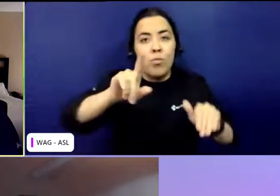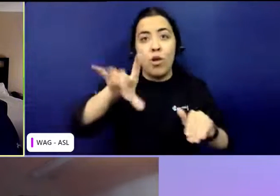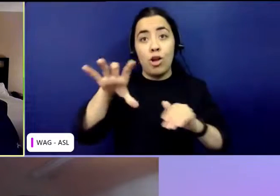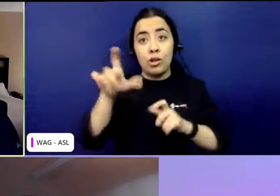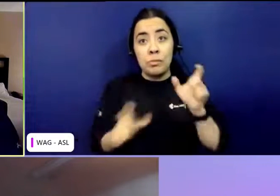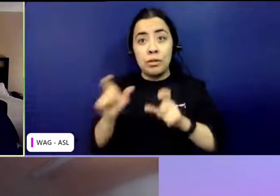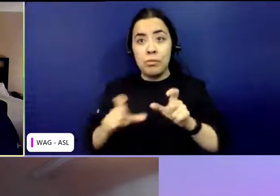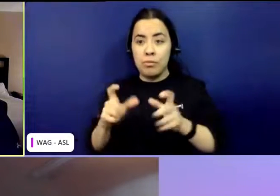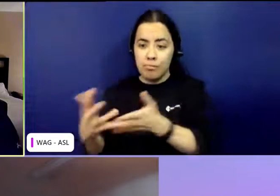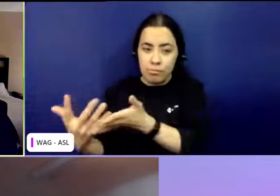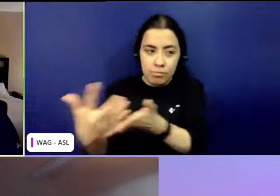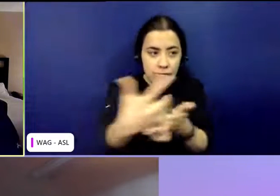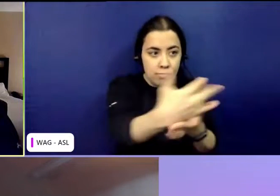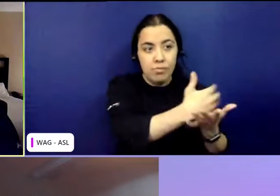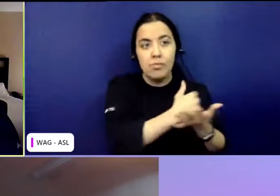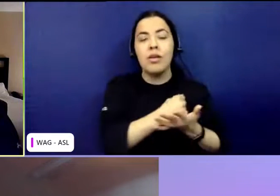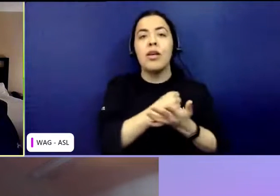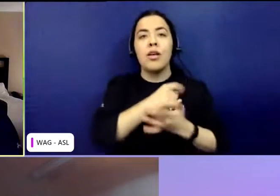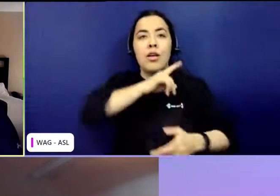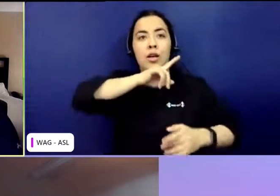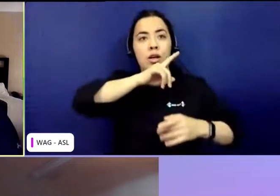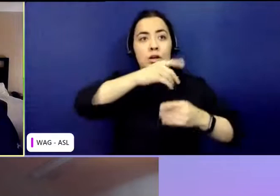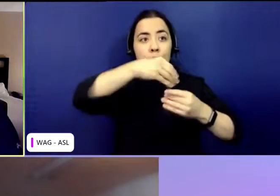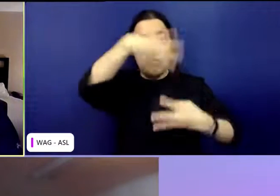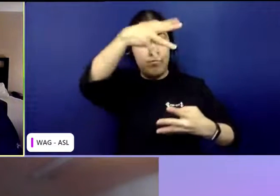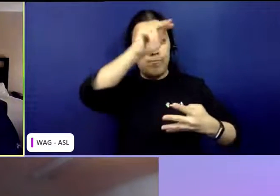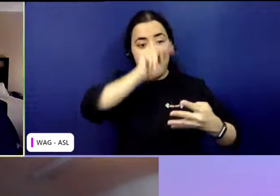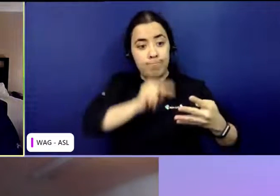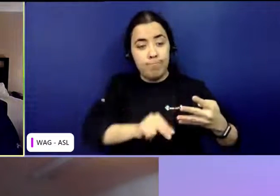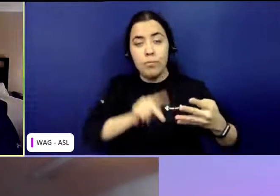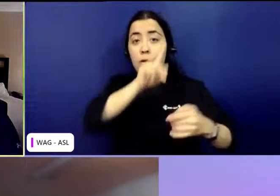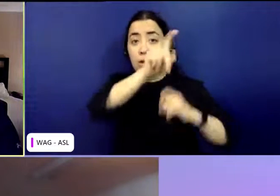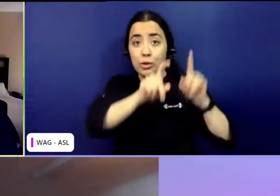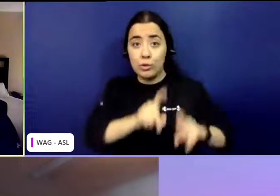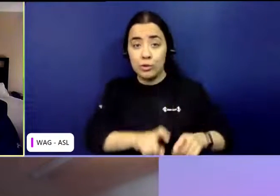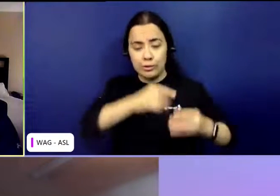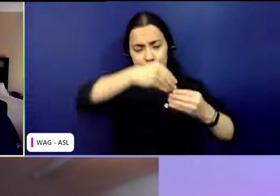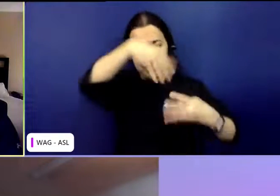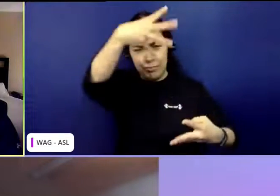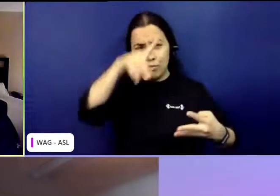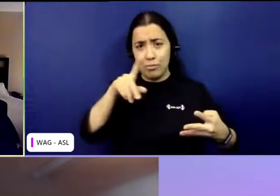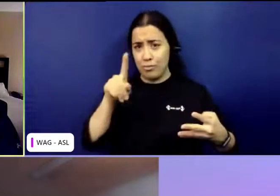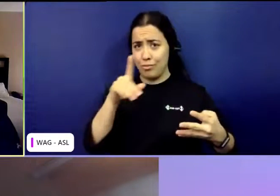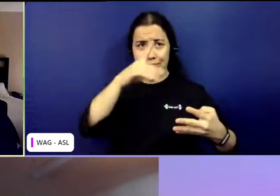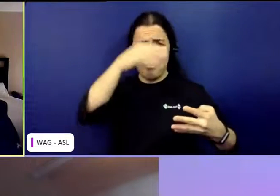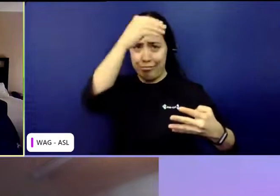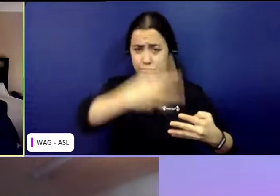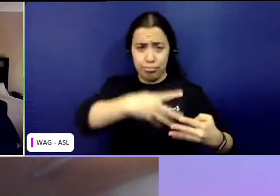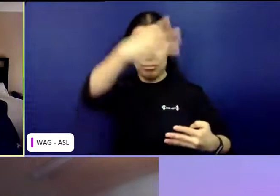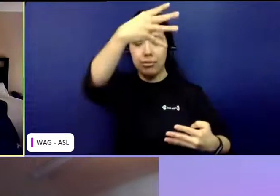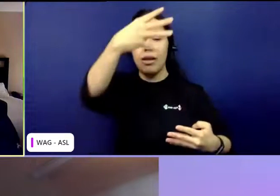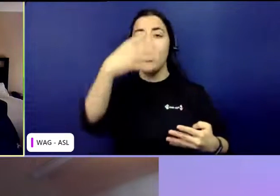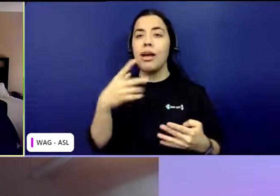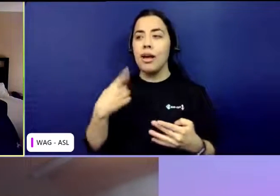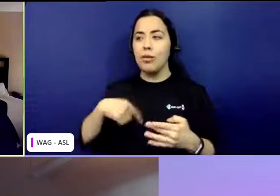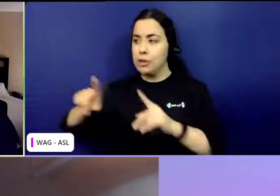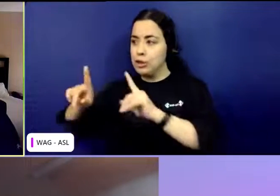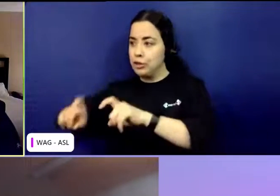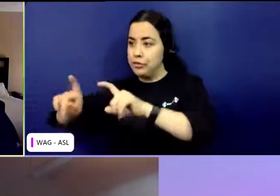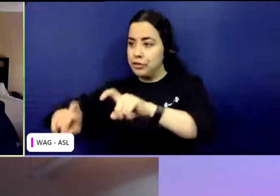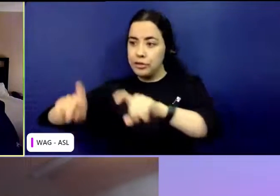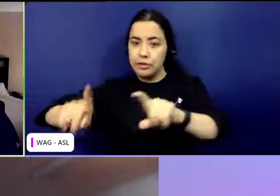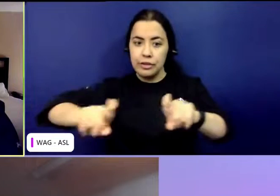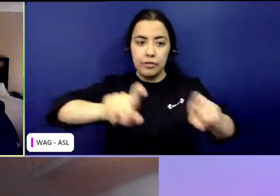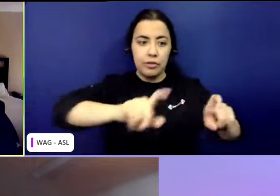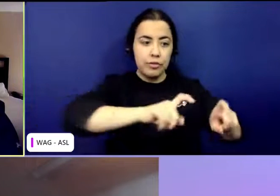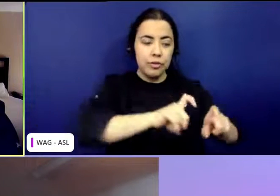a whole list of questions, and we surveyed the people who would be at that meeting. So we